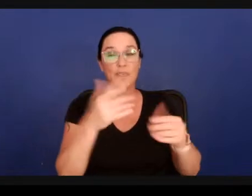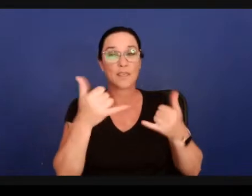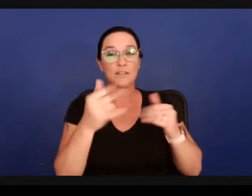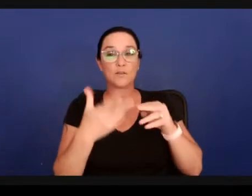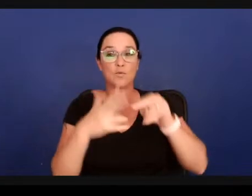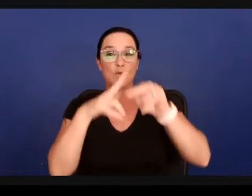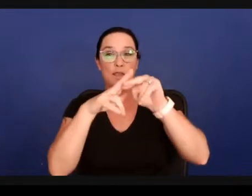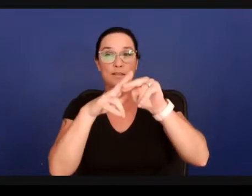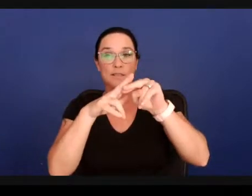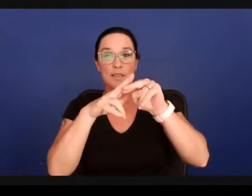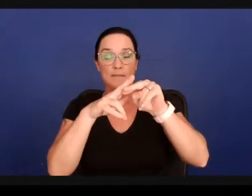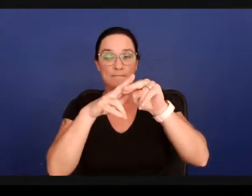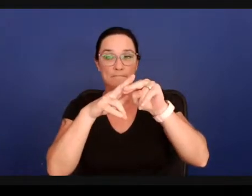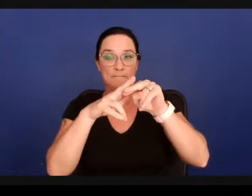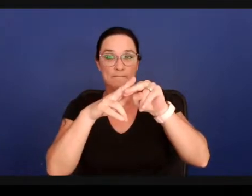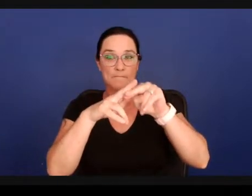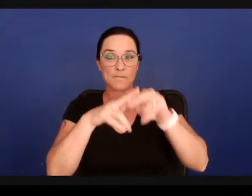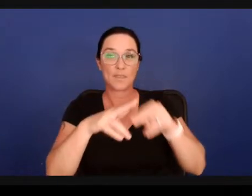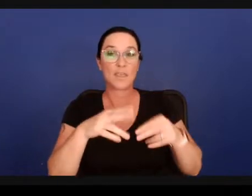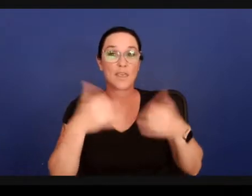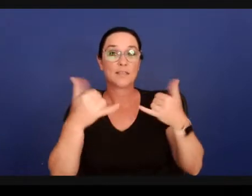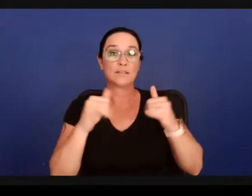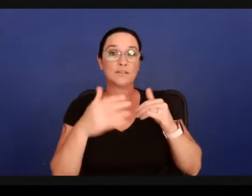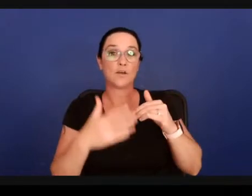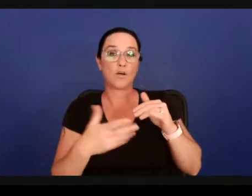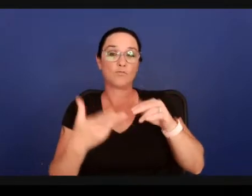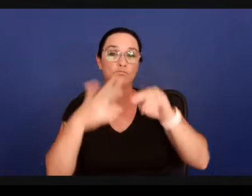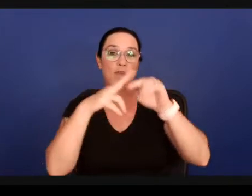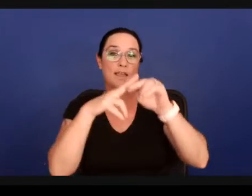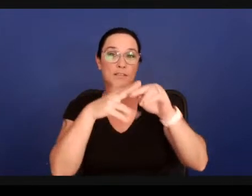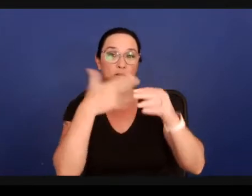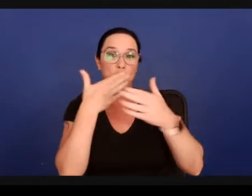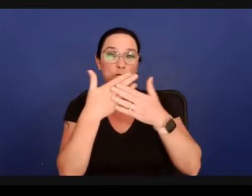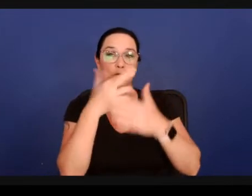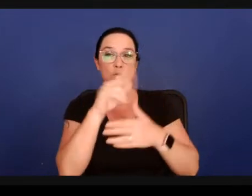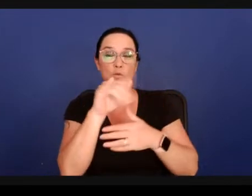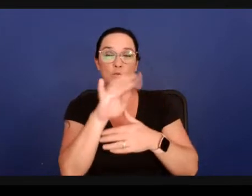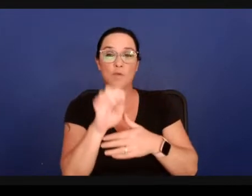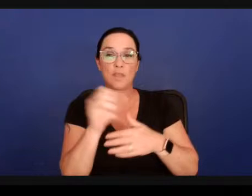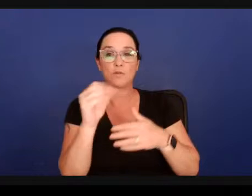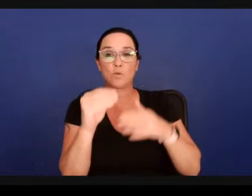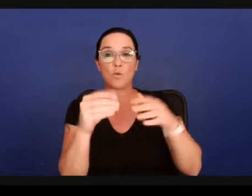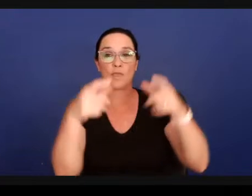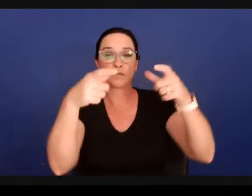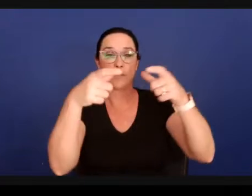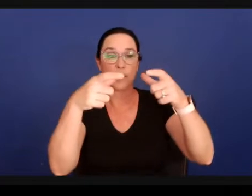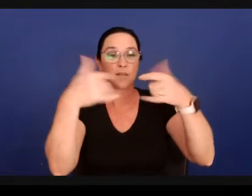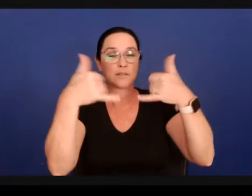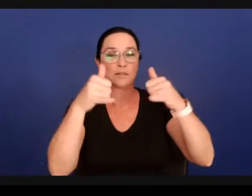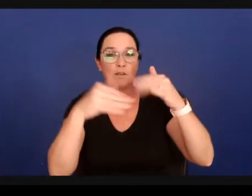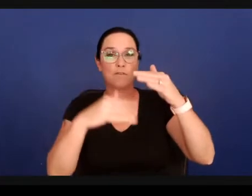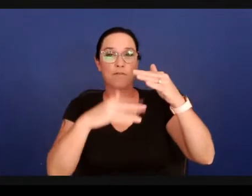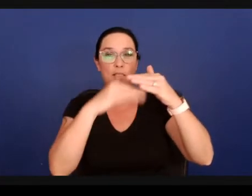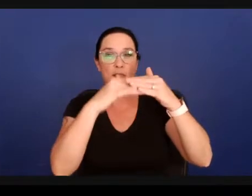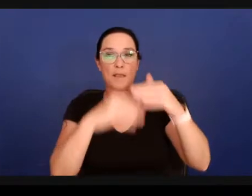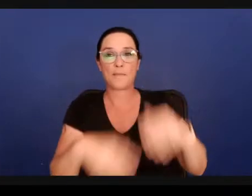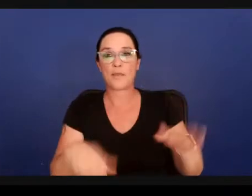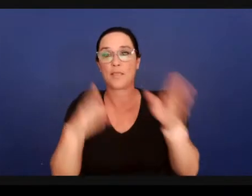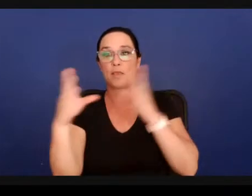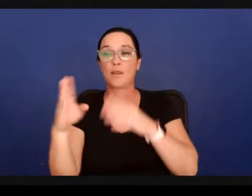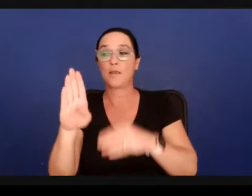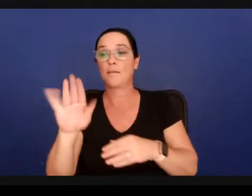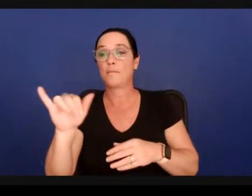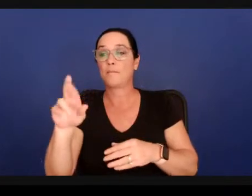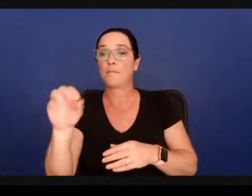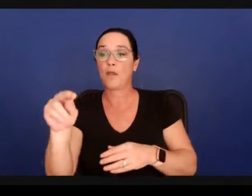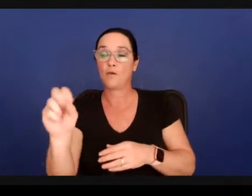this component right here. So it's still rising at a decent rate, showing the summit still filling. Over to the east at Byron's Ledge, also still